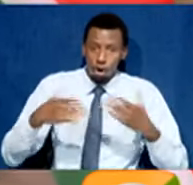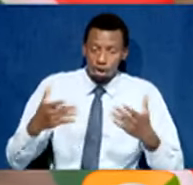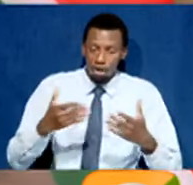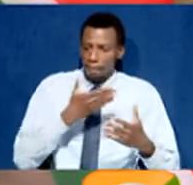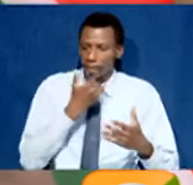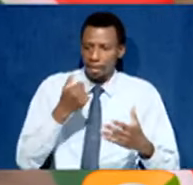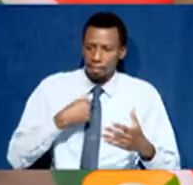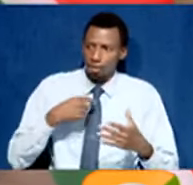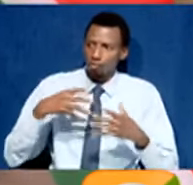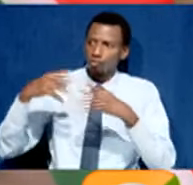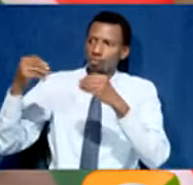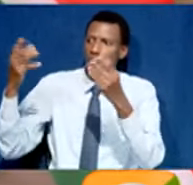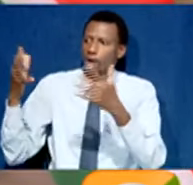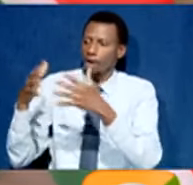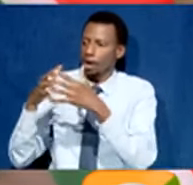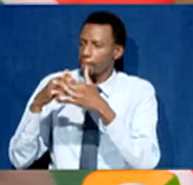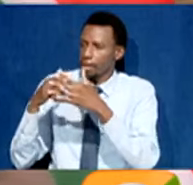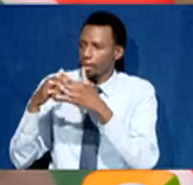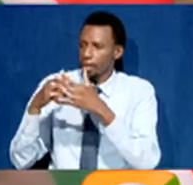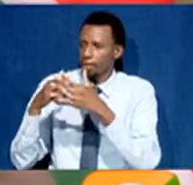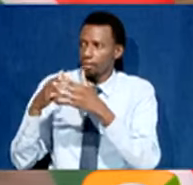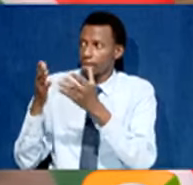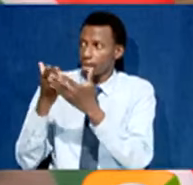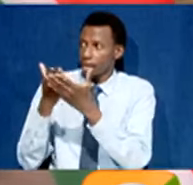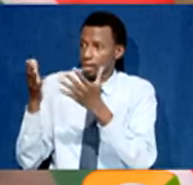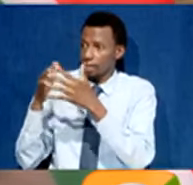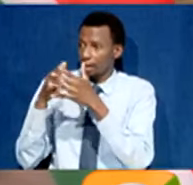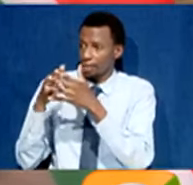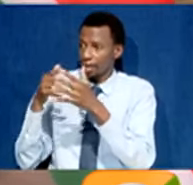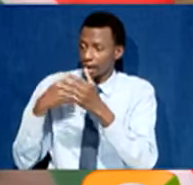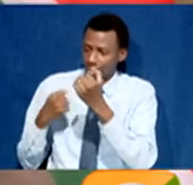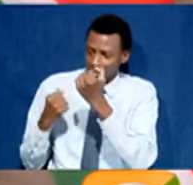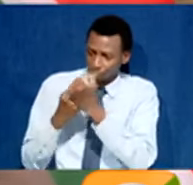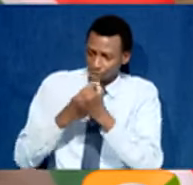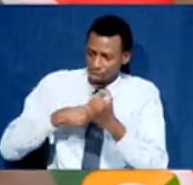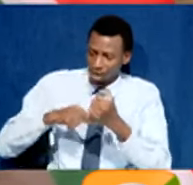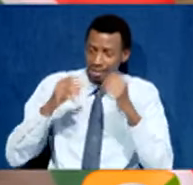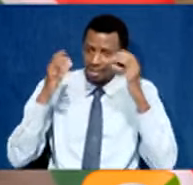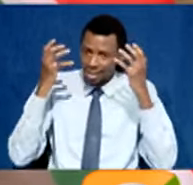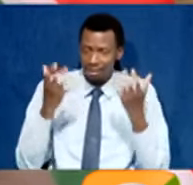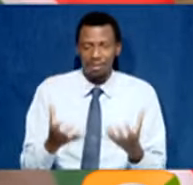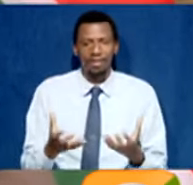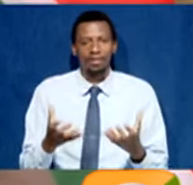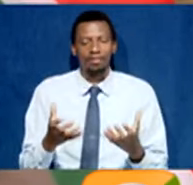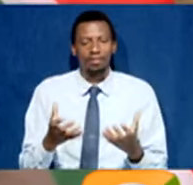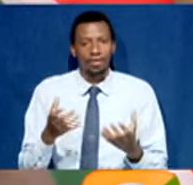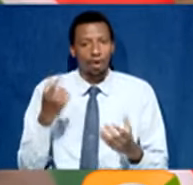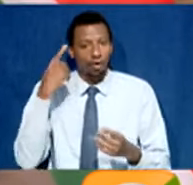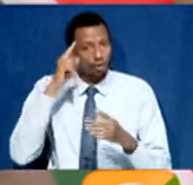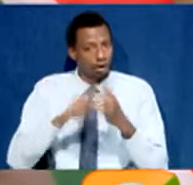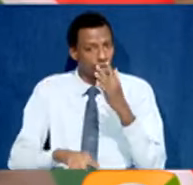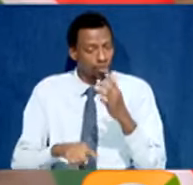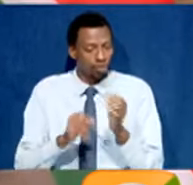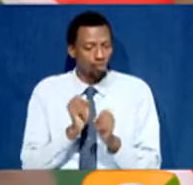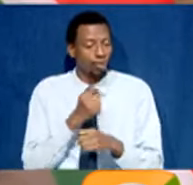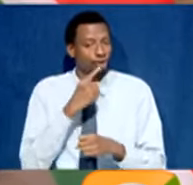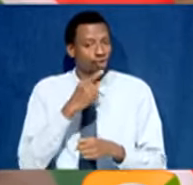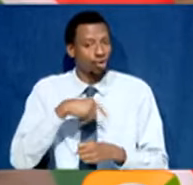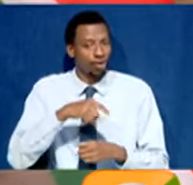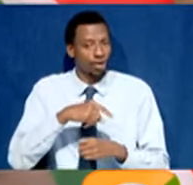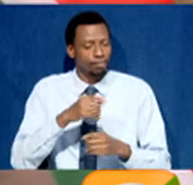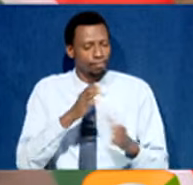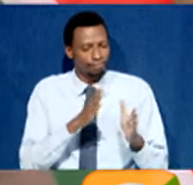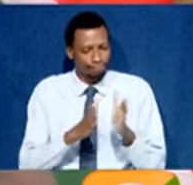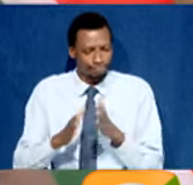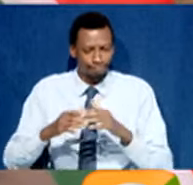America, and America has really supported us in making sure that we structure a deal